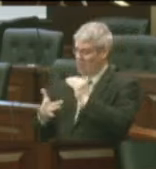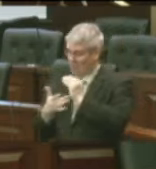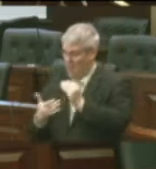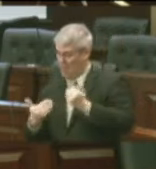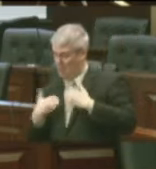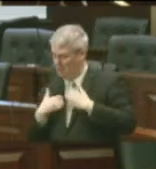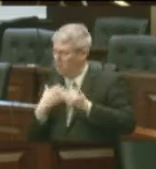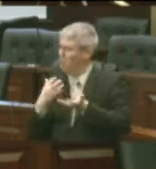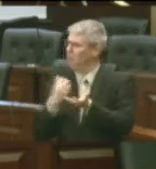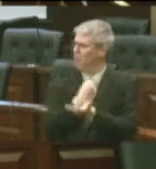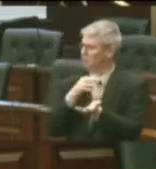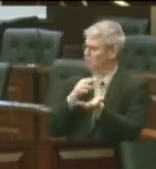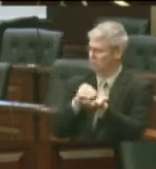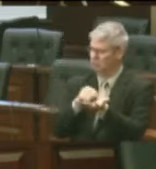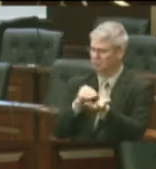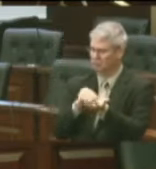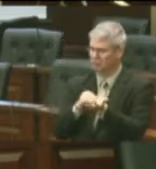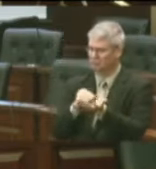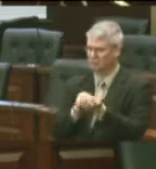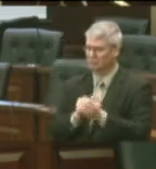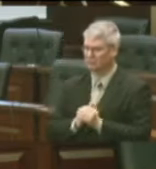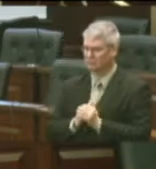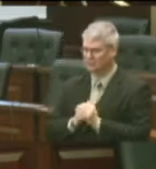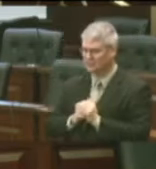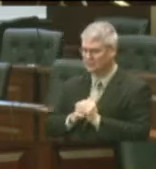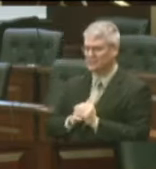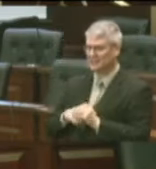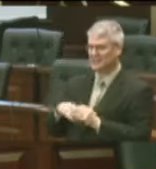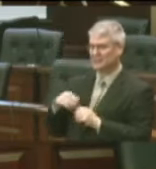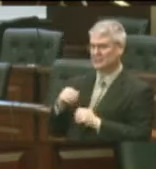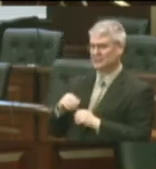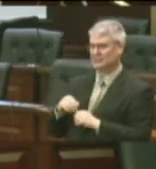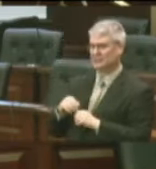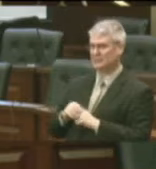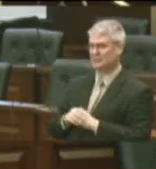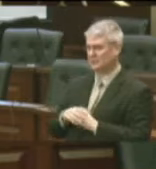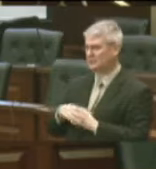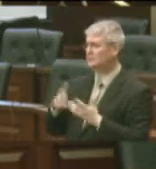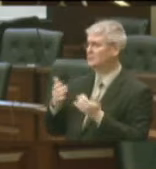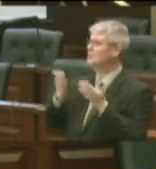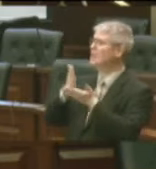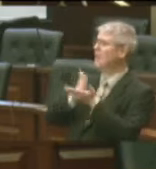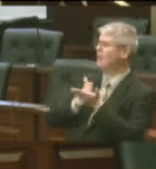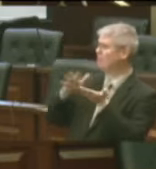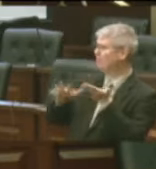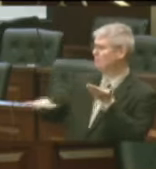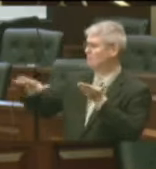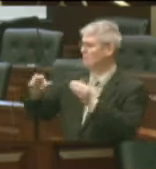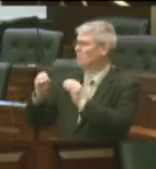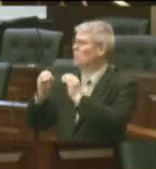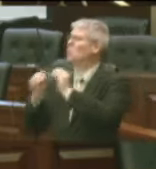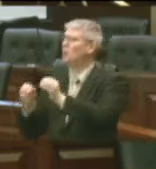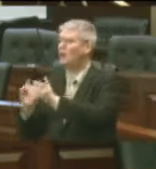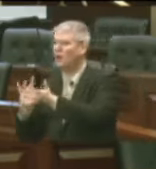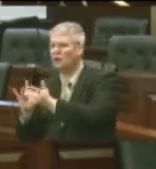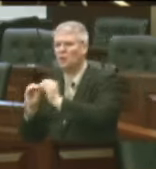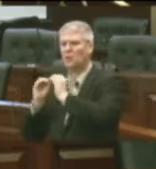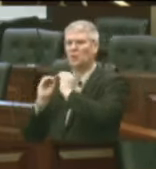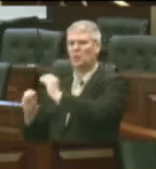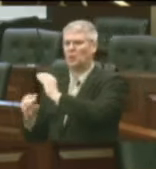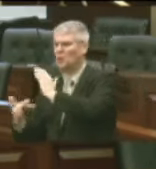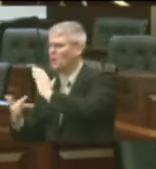have revealed many things and have identified gaps in places that we weren't previously aware of that we're trying to